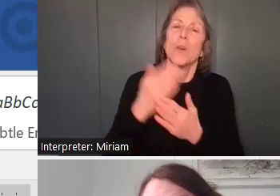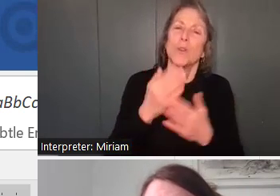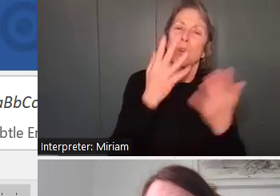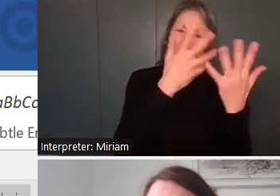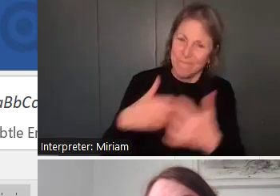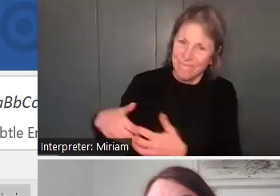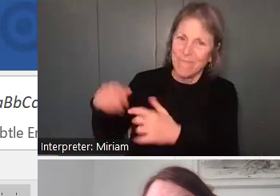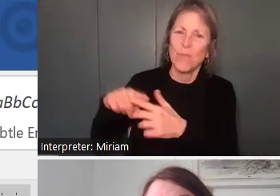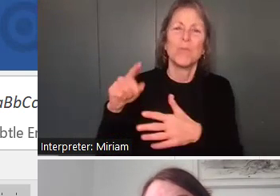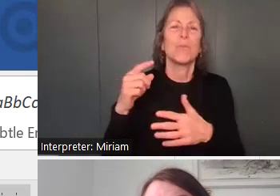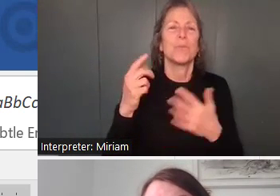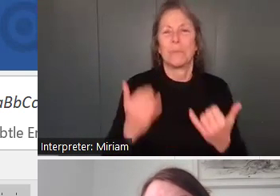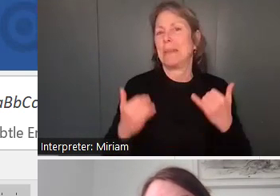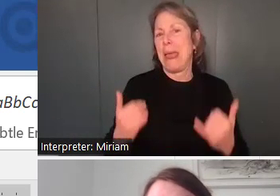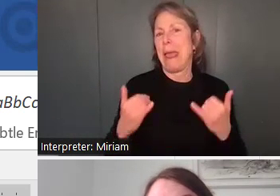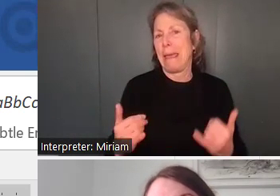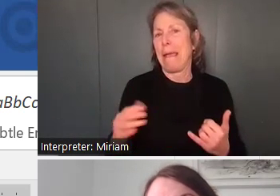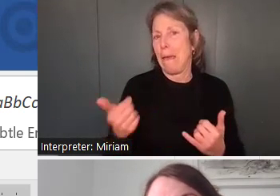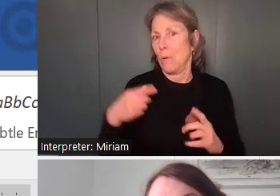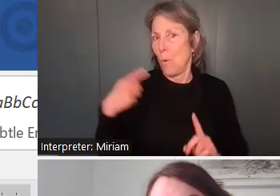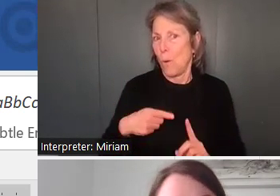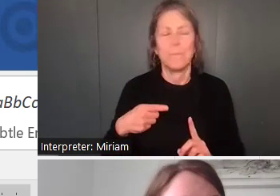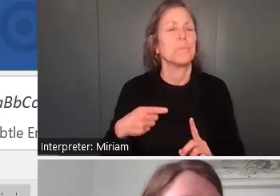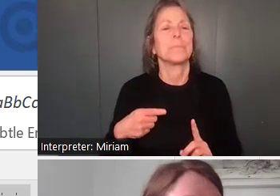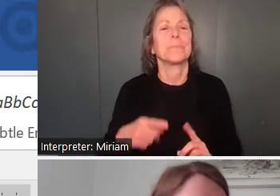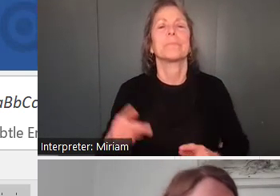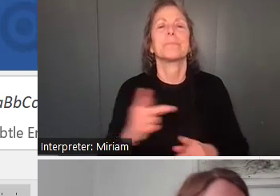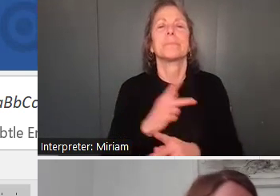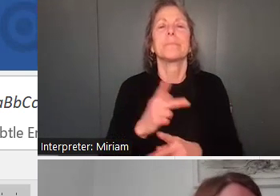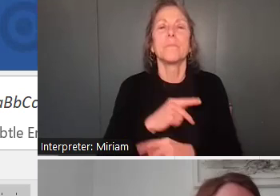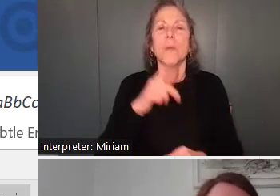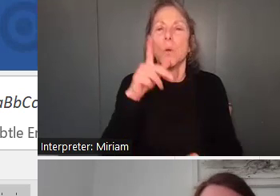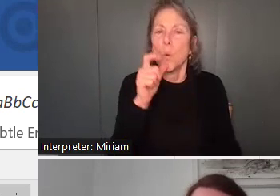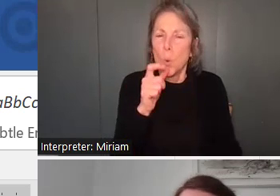to do today was to figure out who